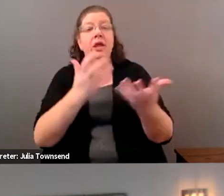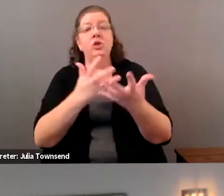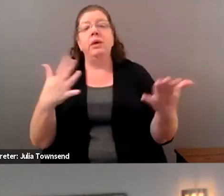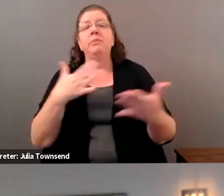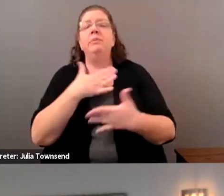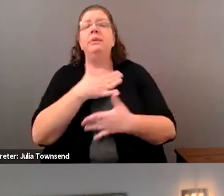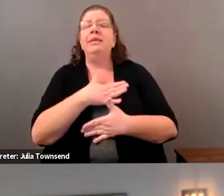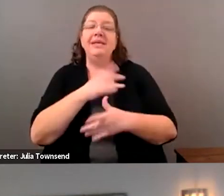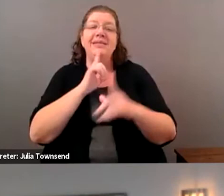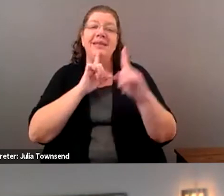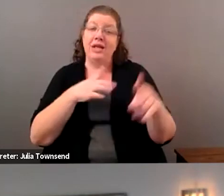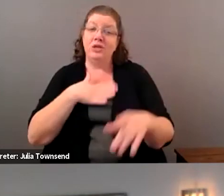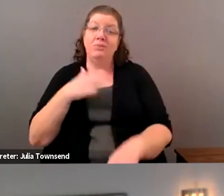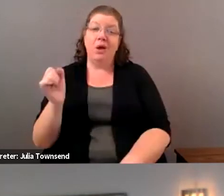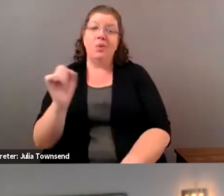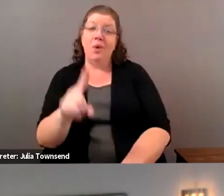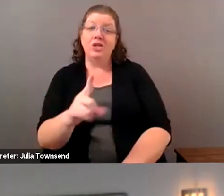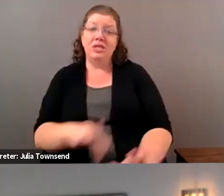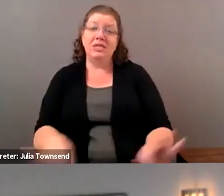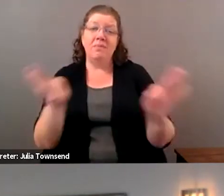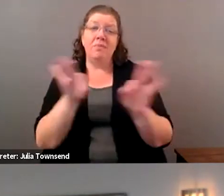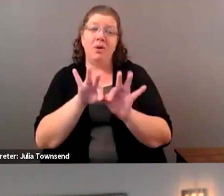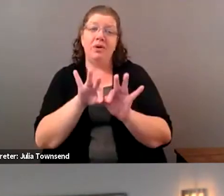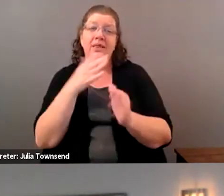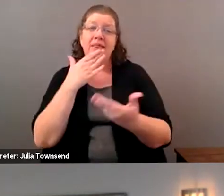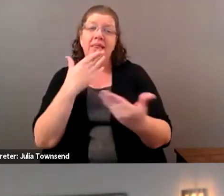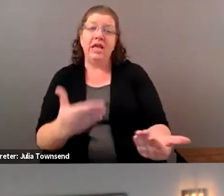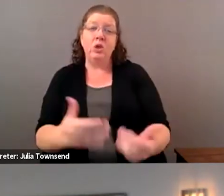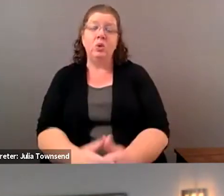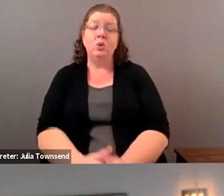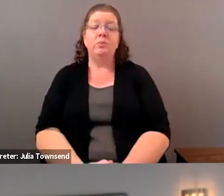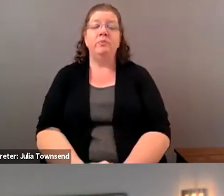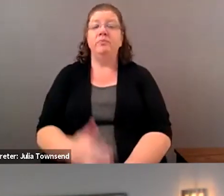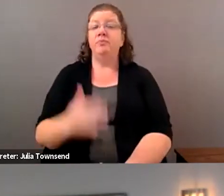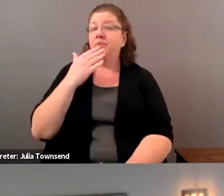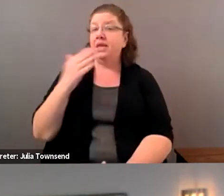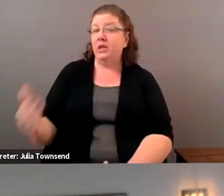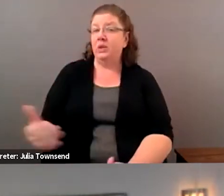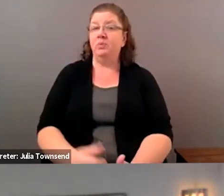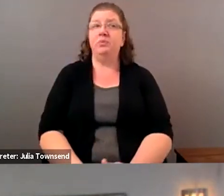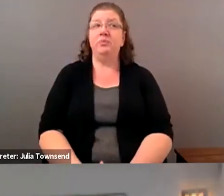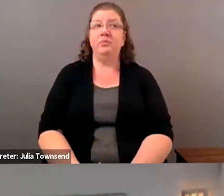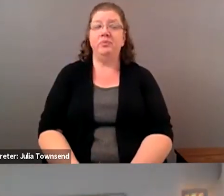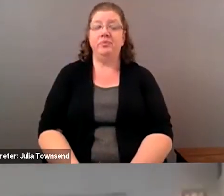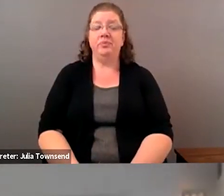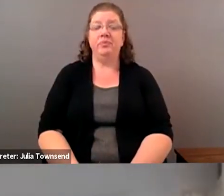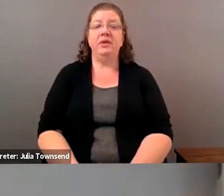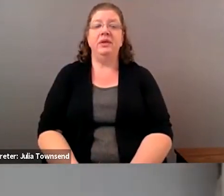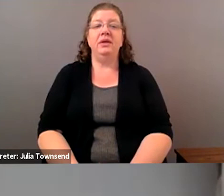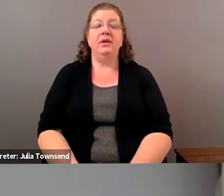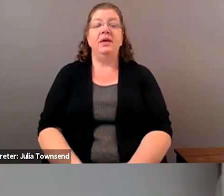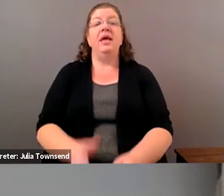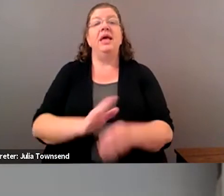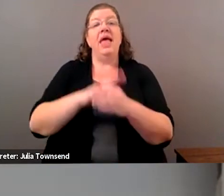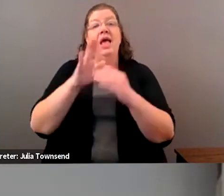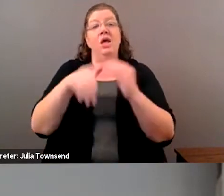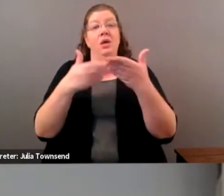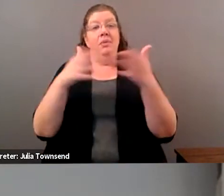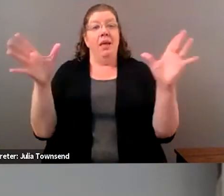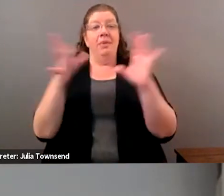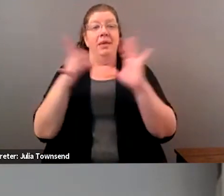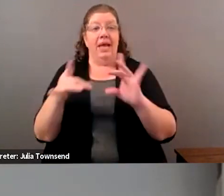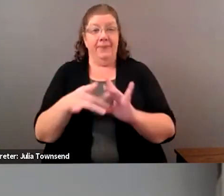do answer that question. It's important to know. Thank you. Thank you. President Ford, that concludes public comment on this